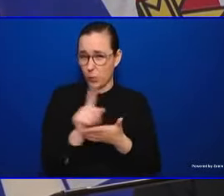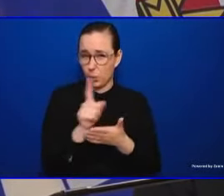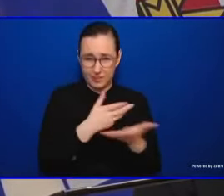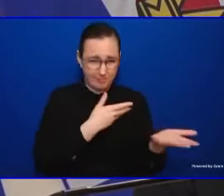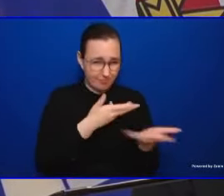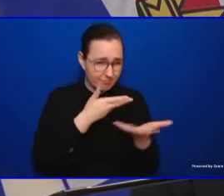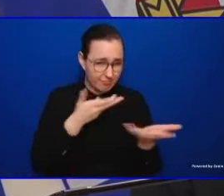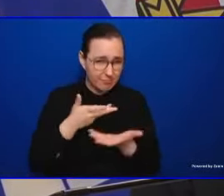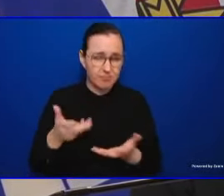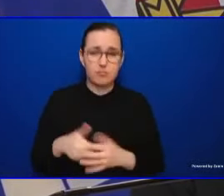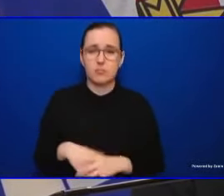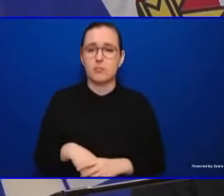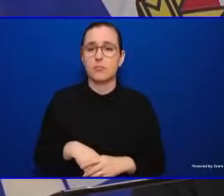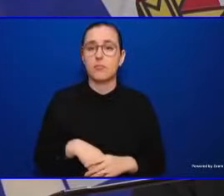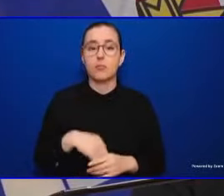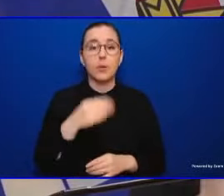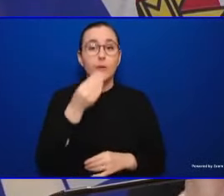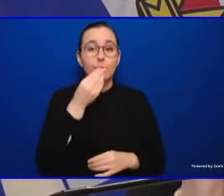really embraced